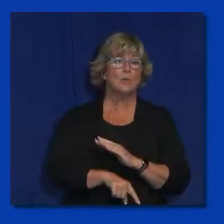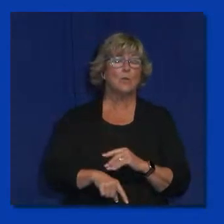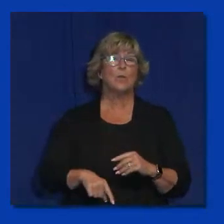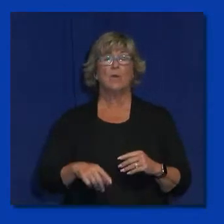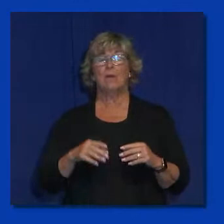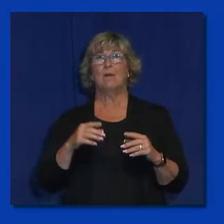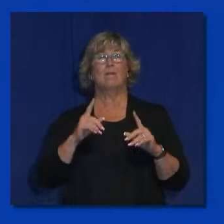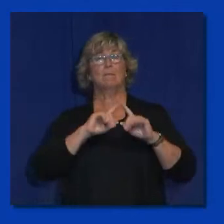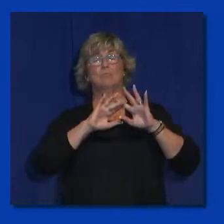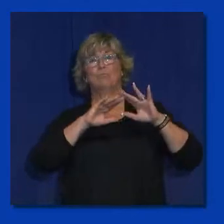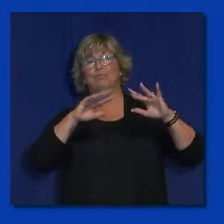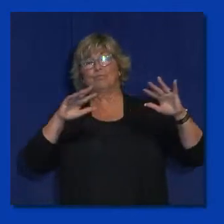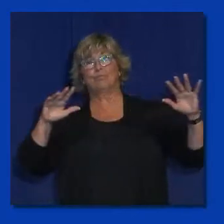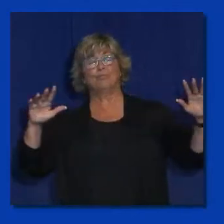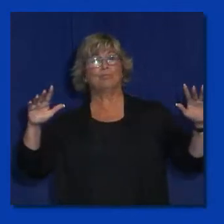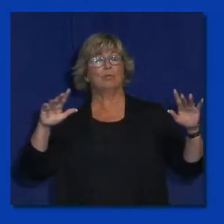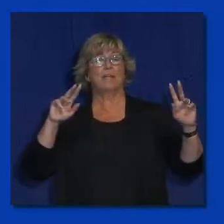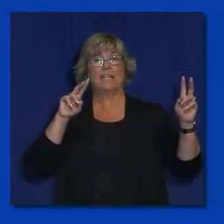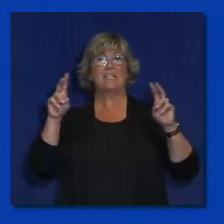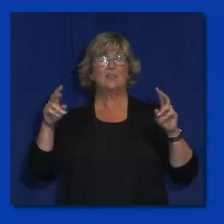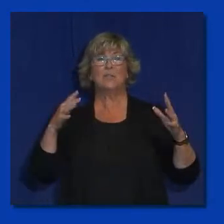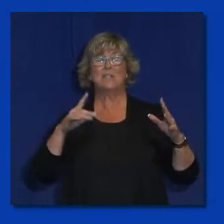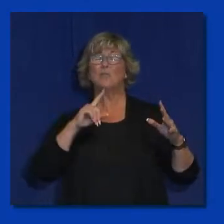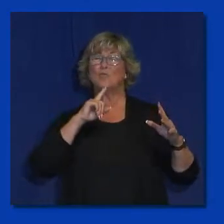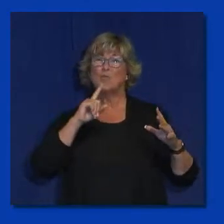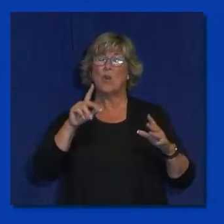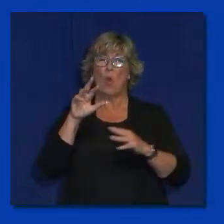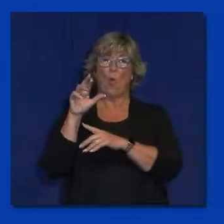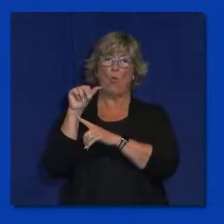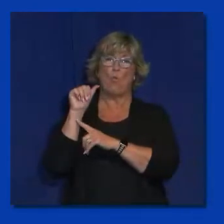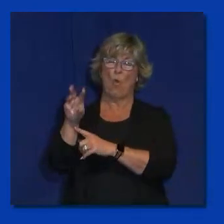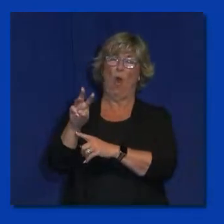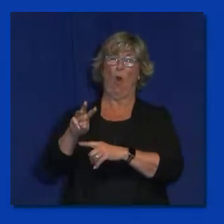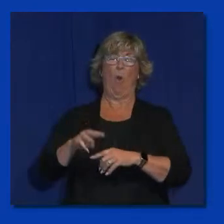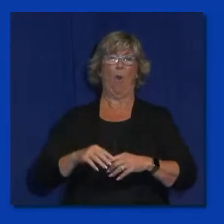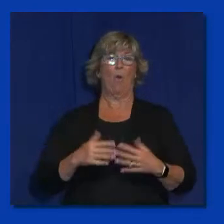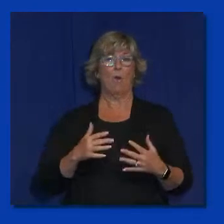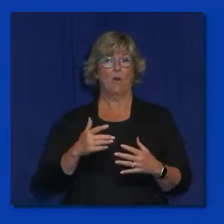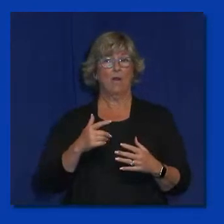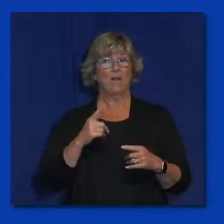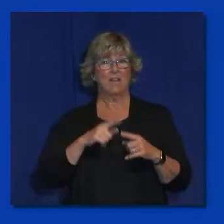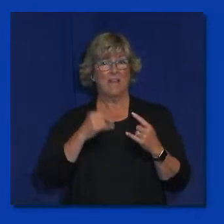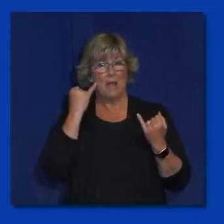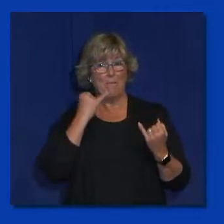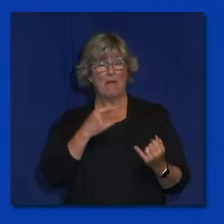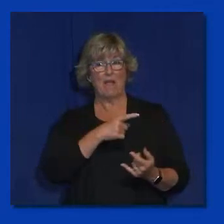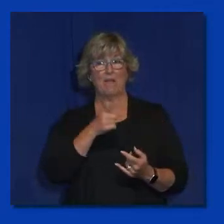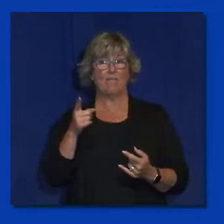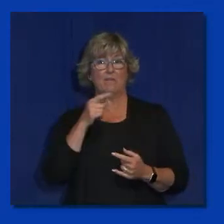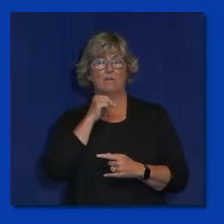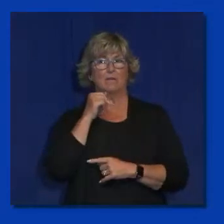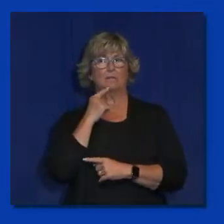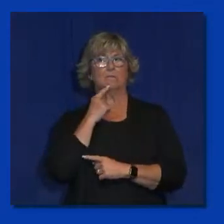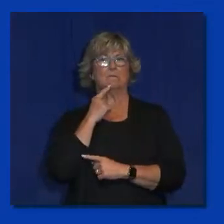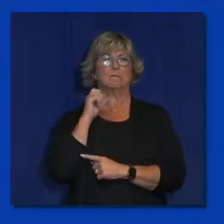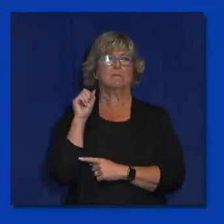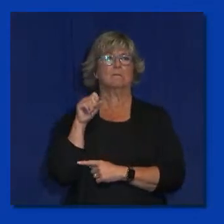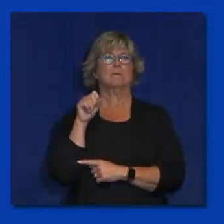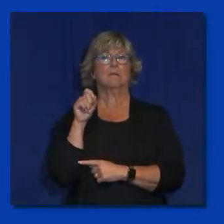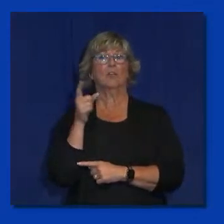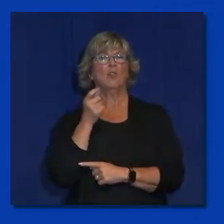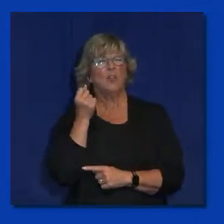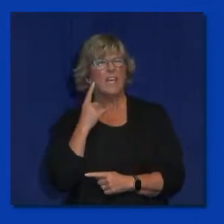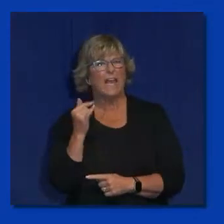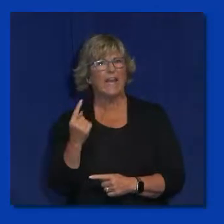broader issues. They're real, they're raw. There's not one of you that I imagine not quietly shaking their head. You get